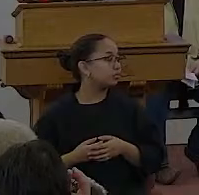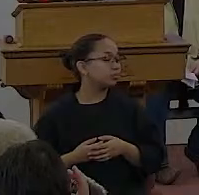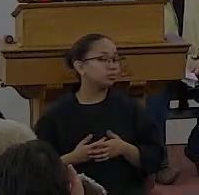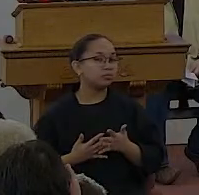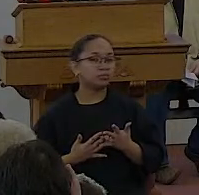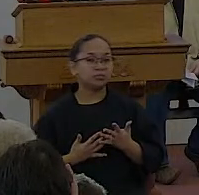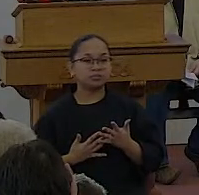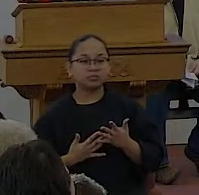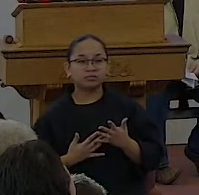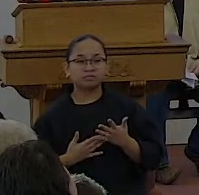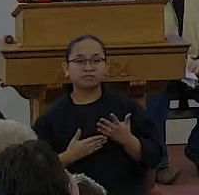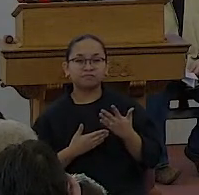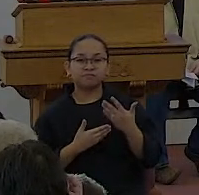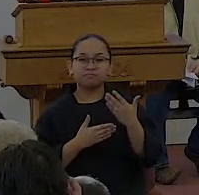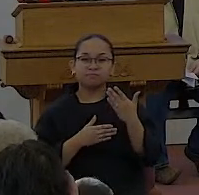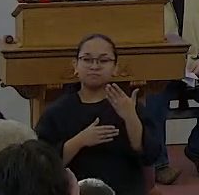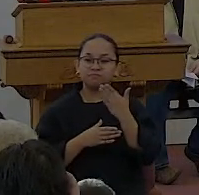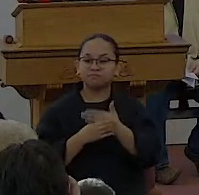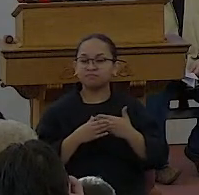irritation,